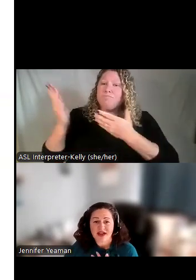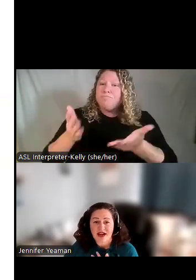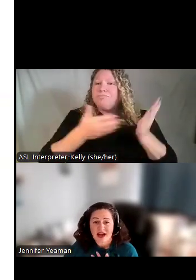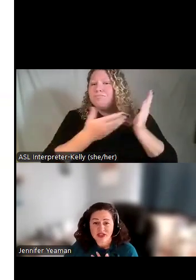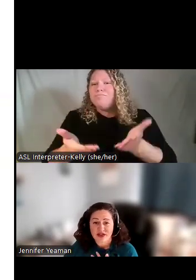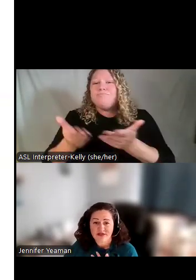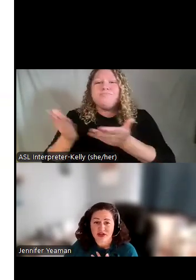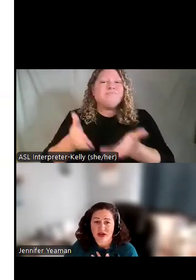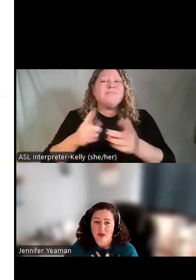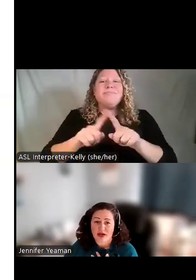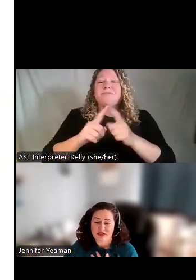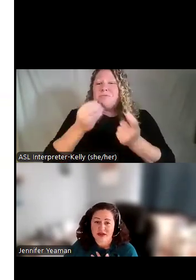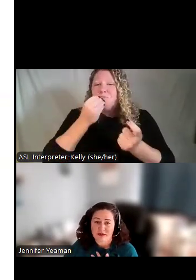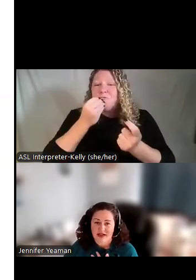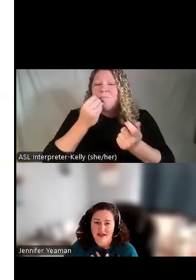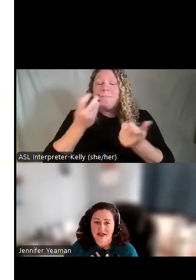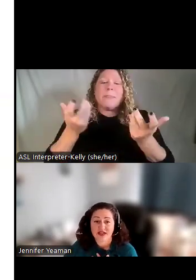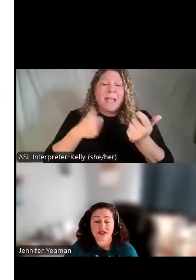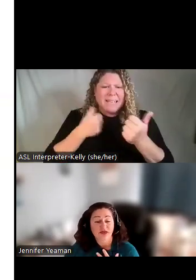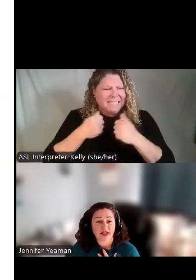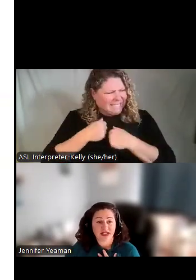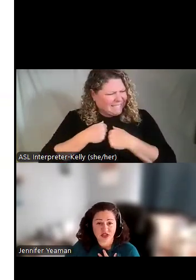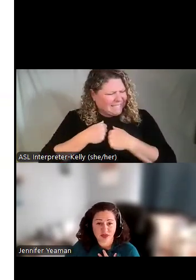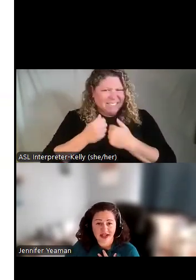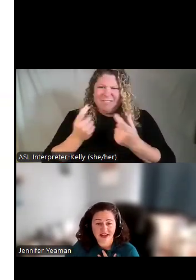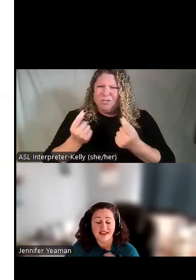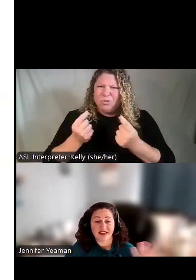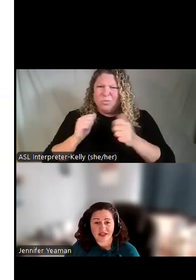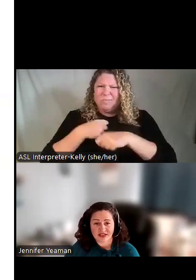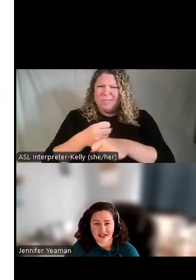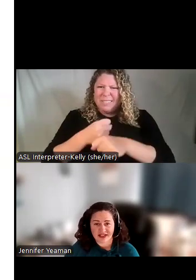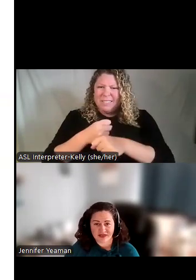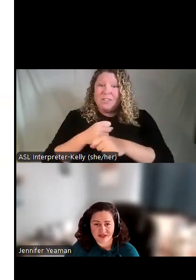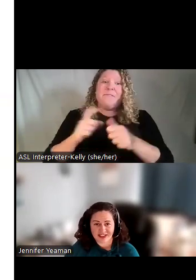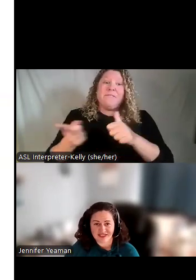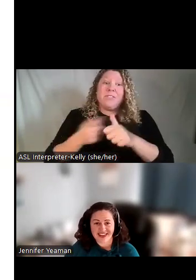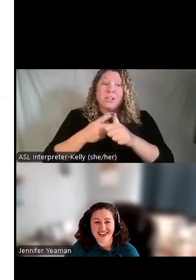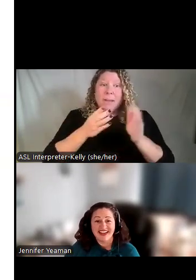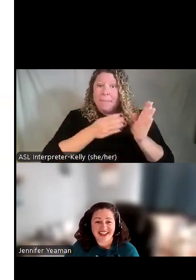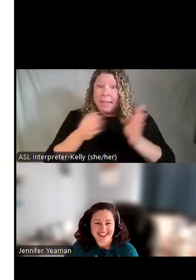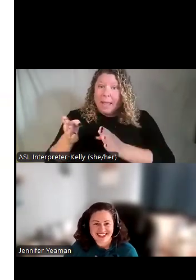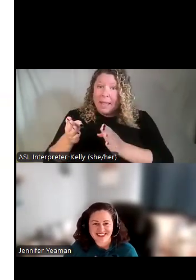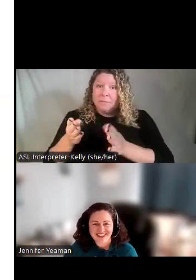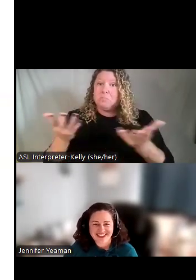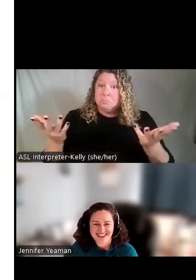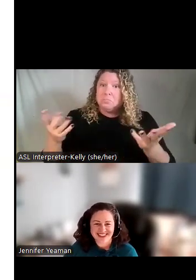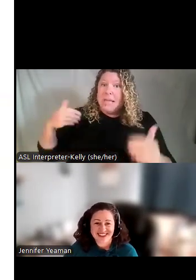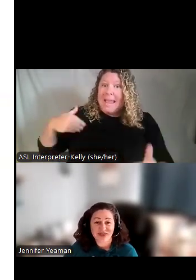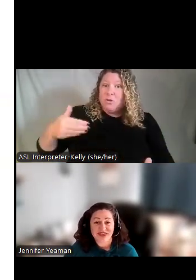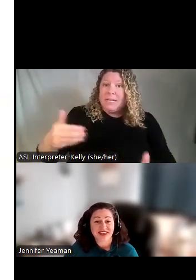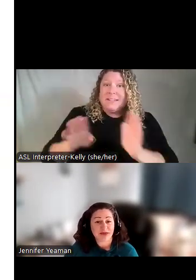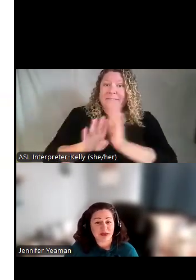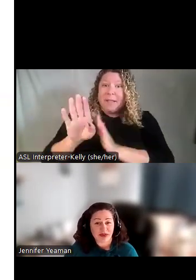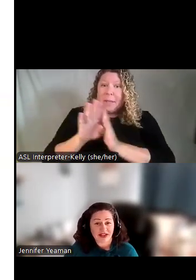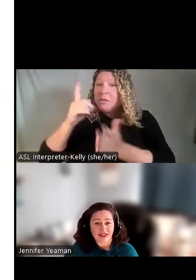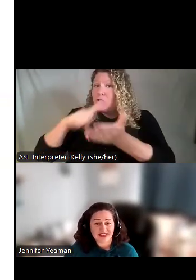dish. I was trying to figure out what I was going to make. So for initial planning, using iterative development, I checked in with my sister to